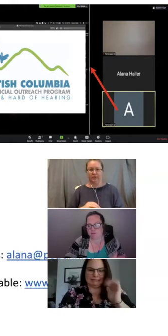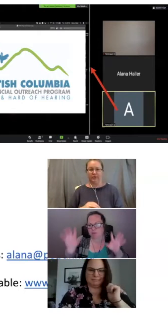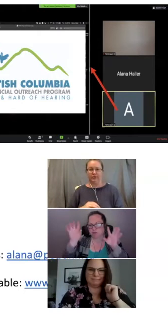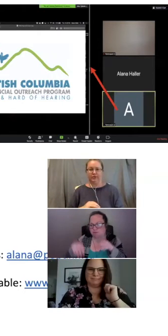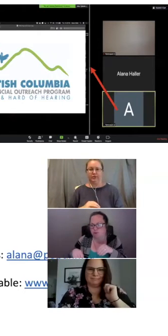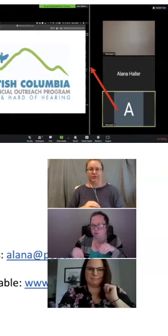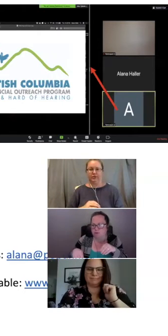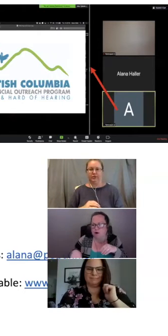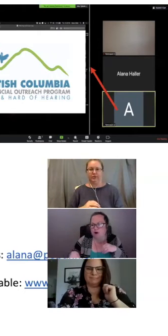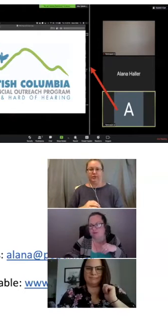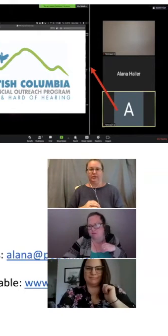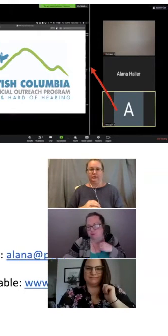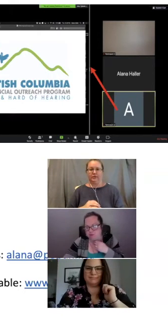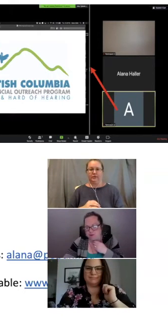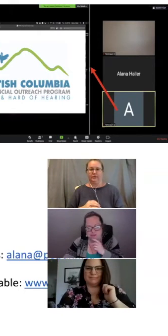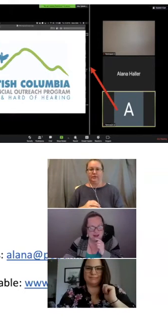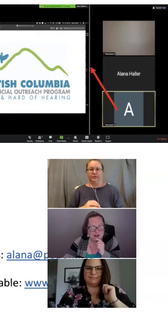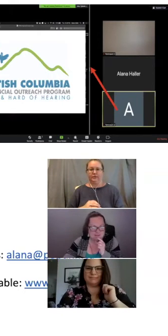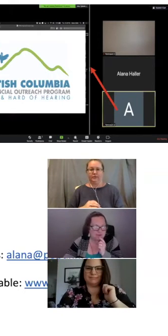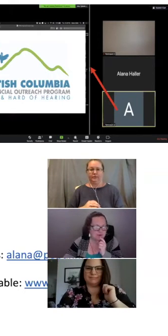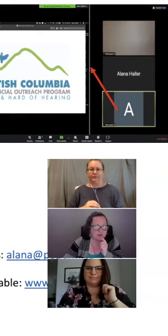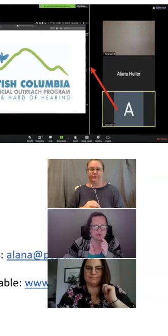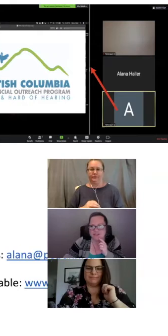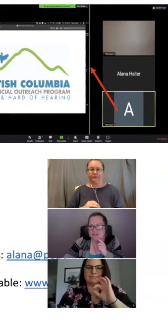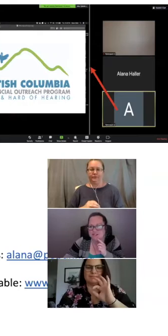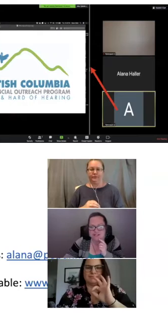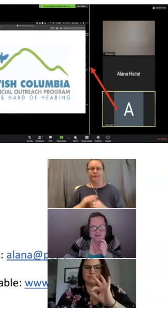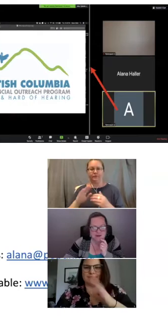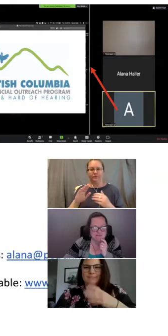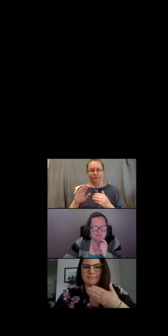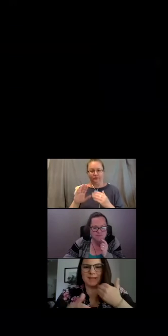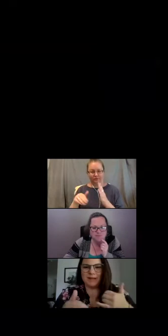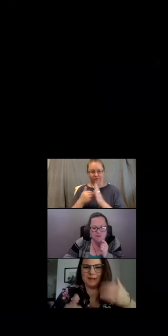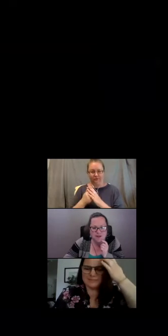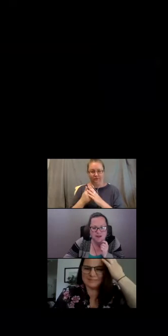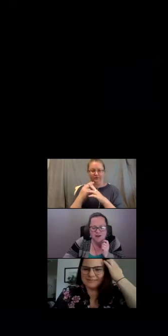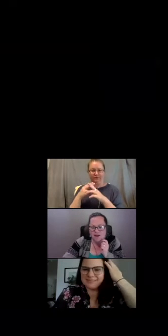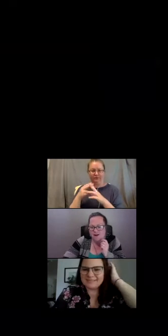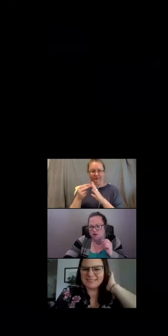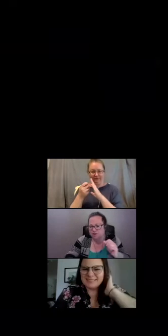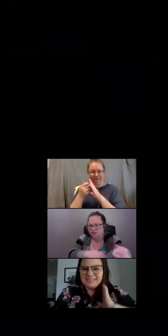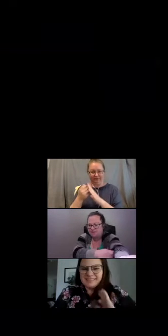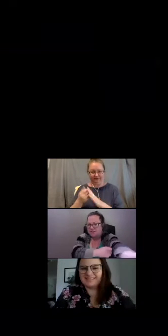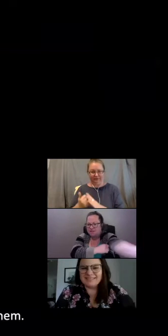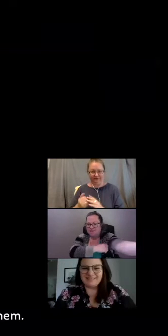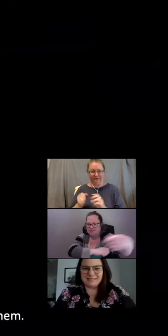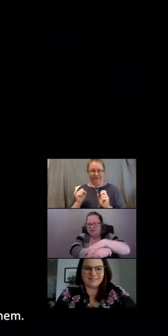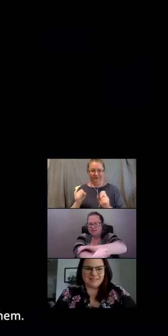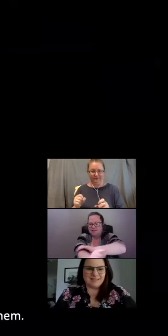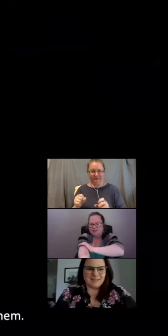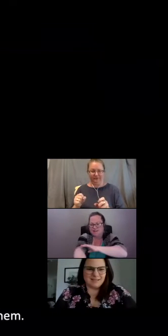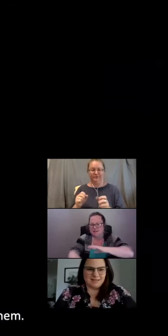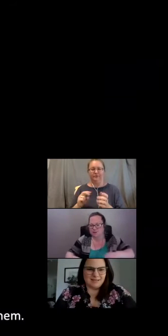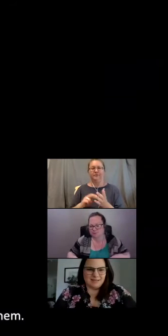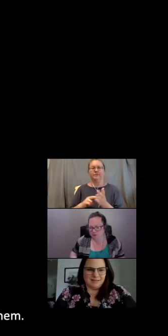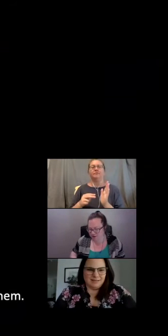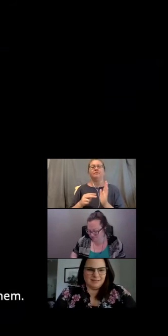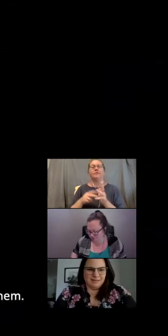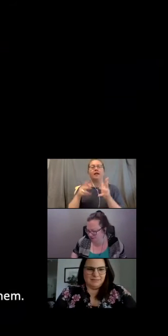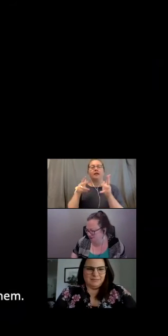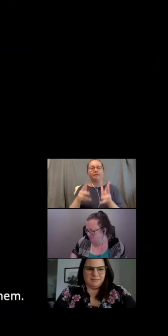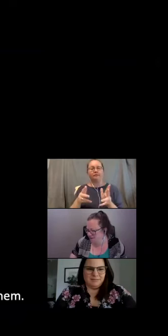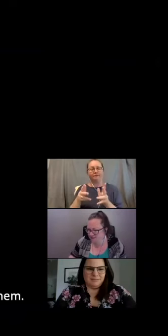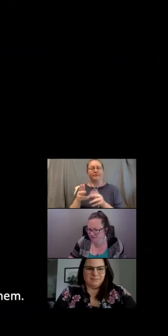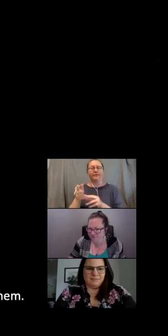And that will remove all of those people's names so you don't see them. And all you'll see is the